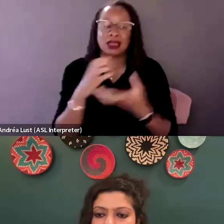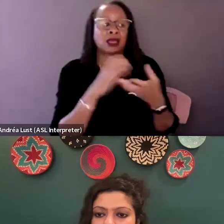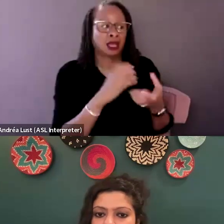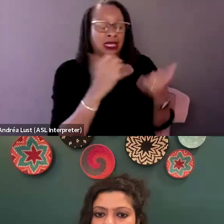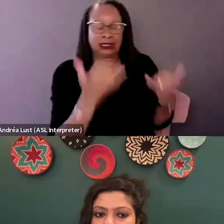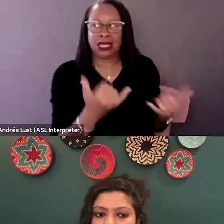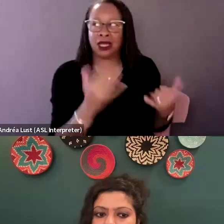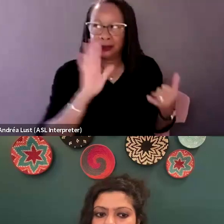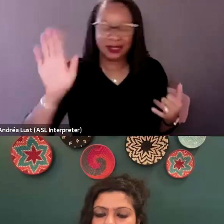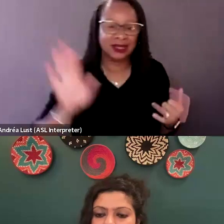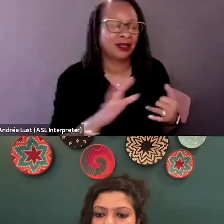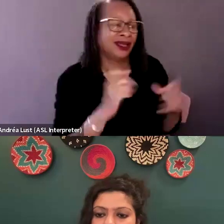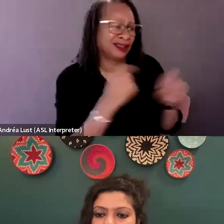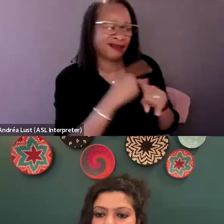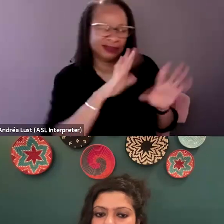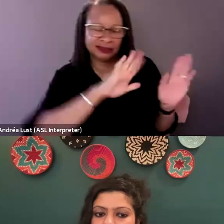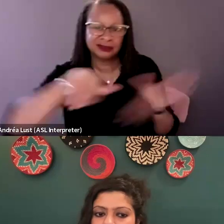it.